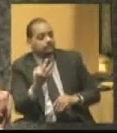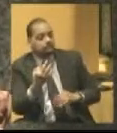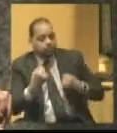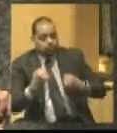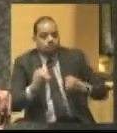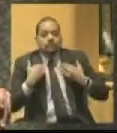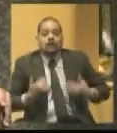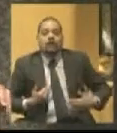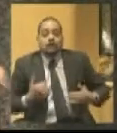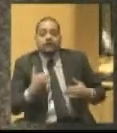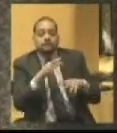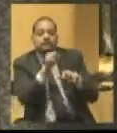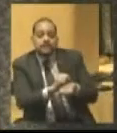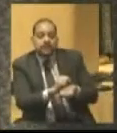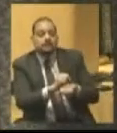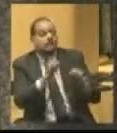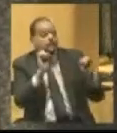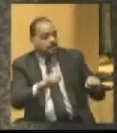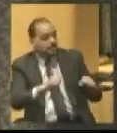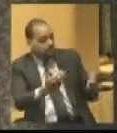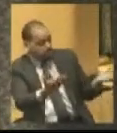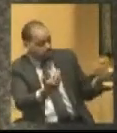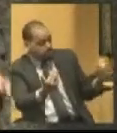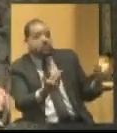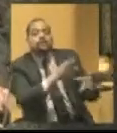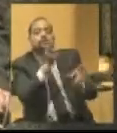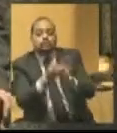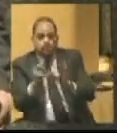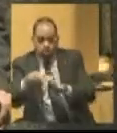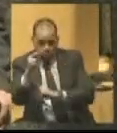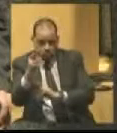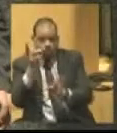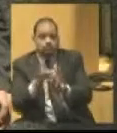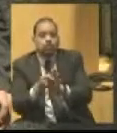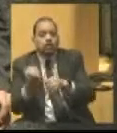for the Stars and Stripes. Ayres made his pitch. The Army